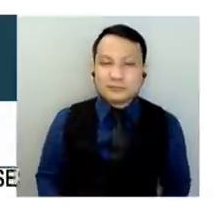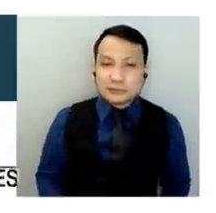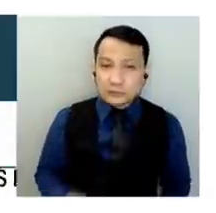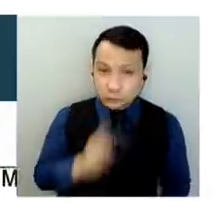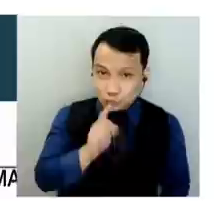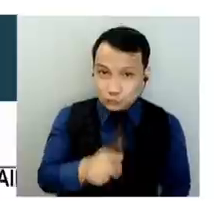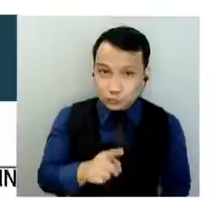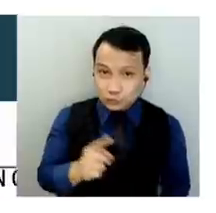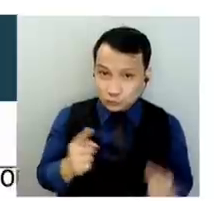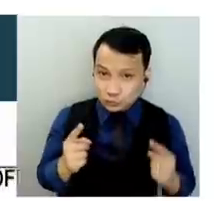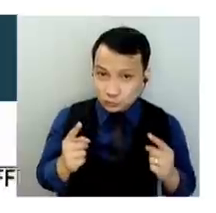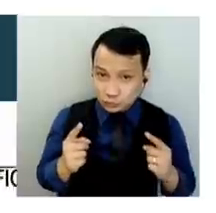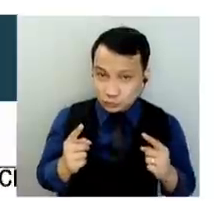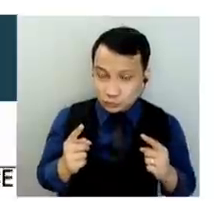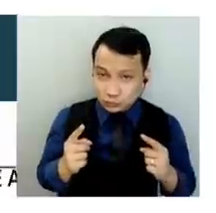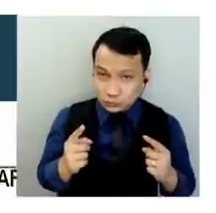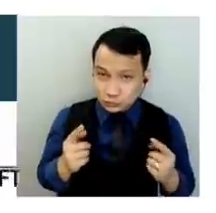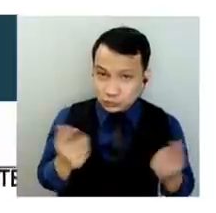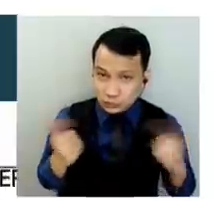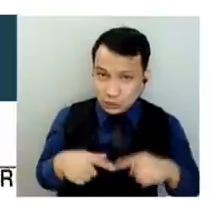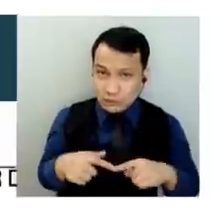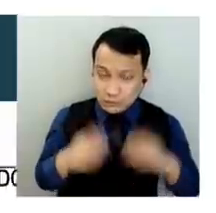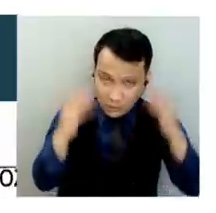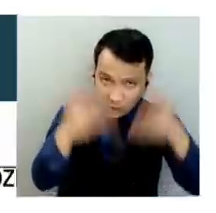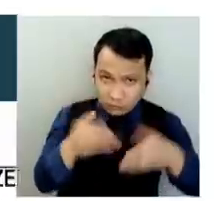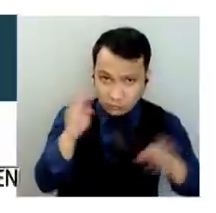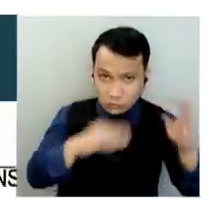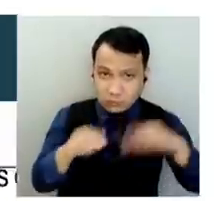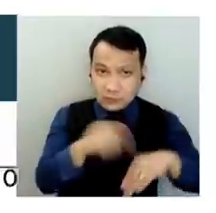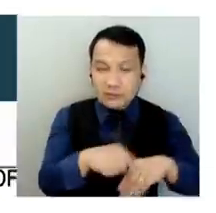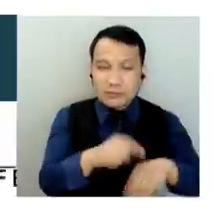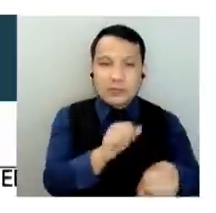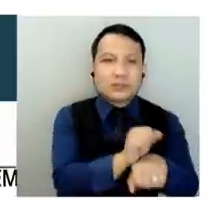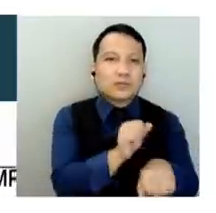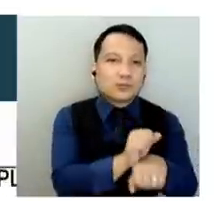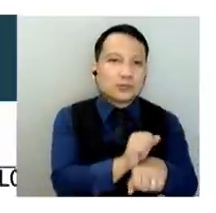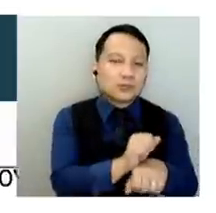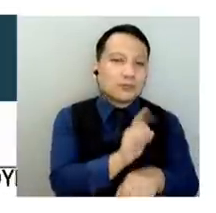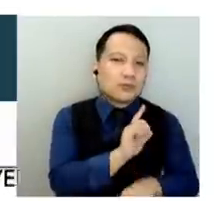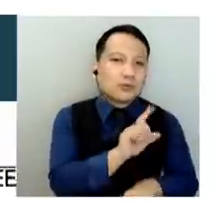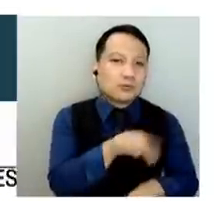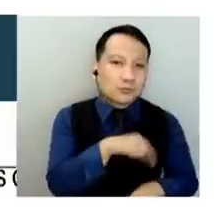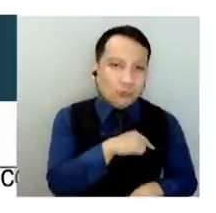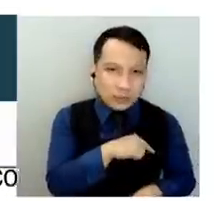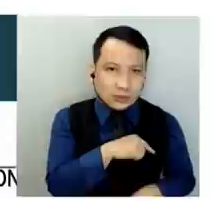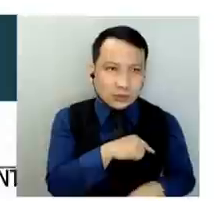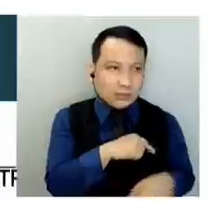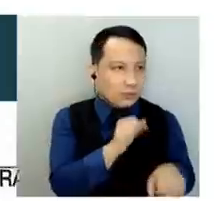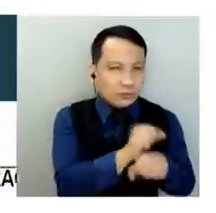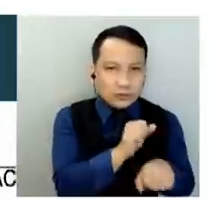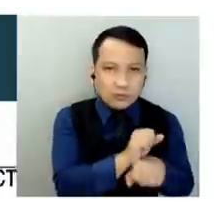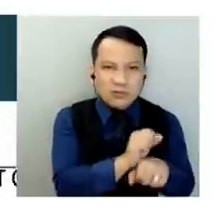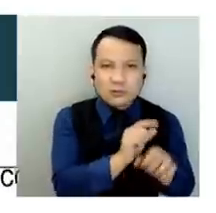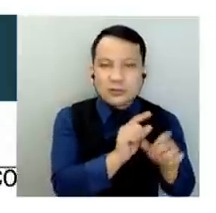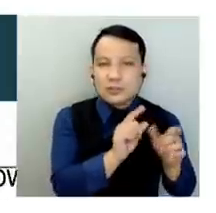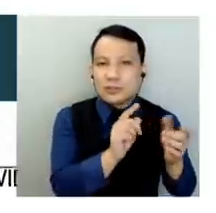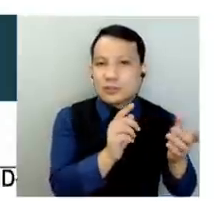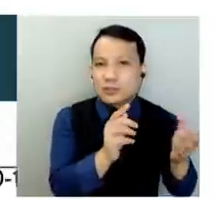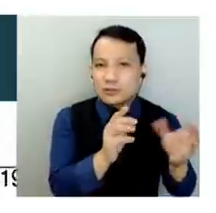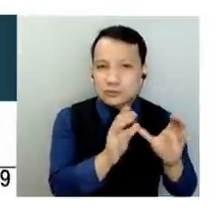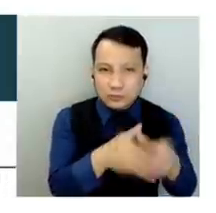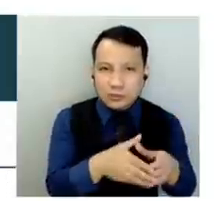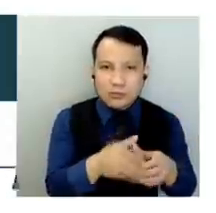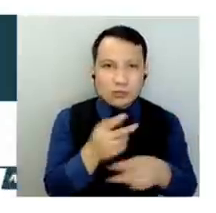impact on our labor force eventually, and the quality, not just of the labor force, the quality of the